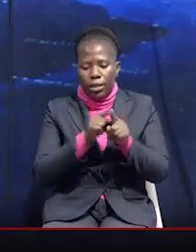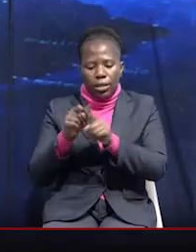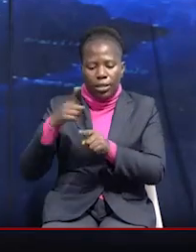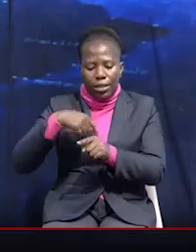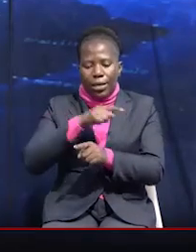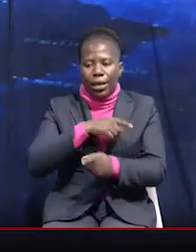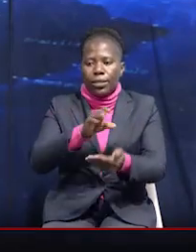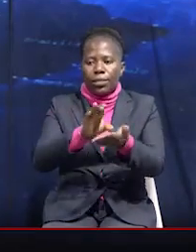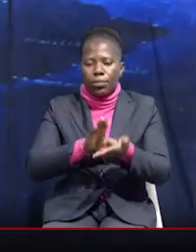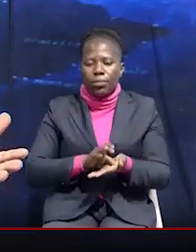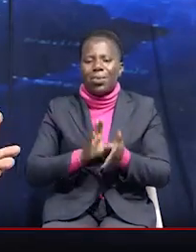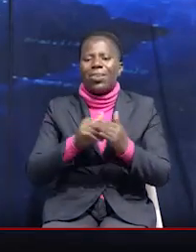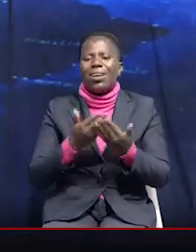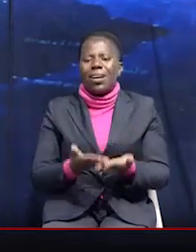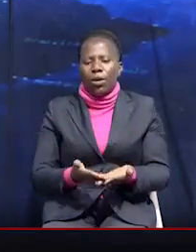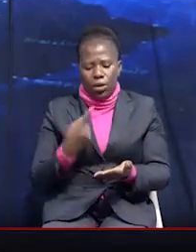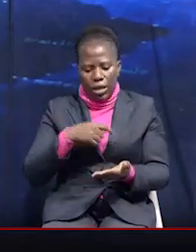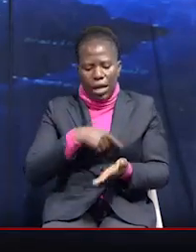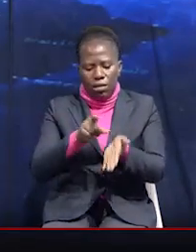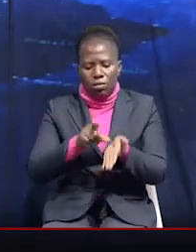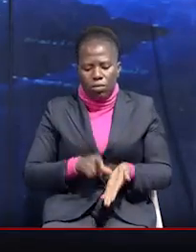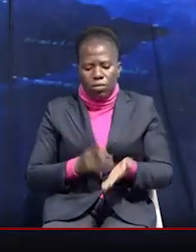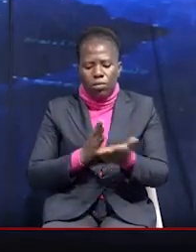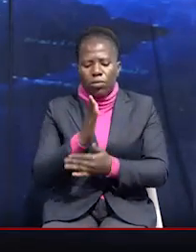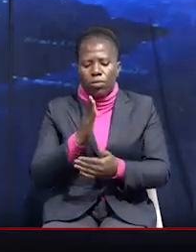Are we borrowing the right way, or do we